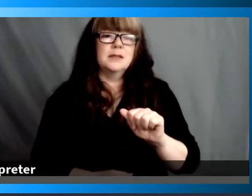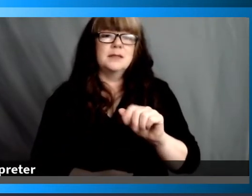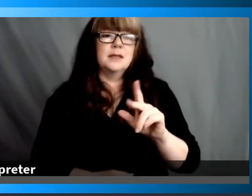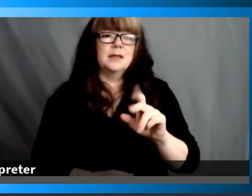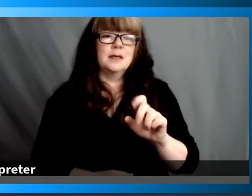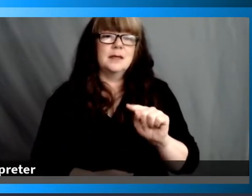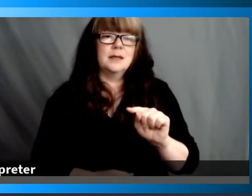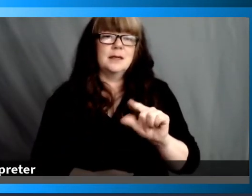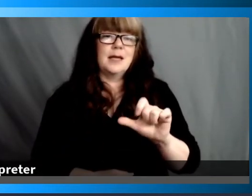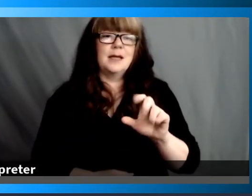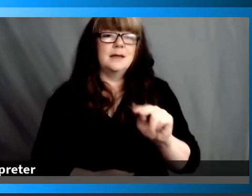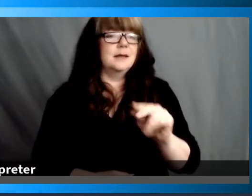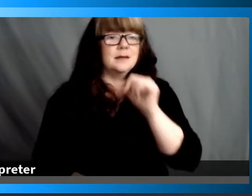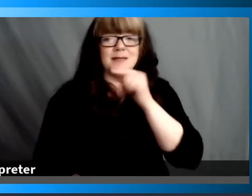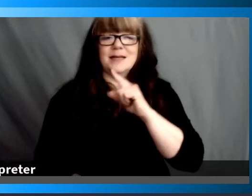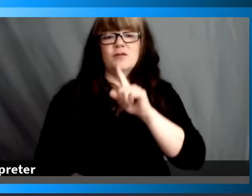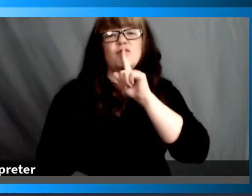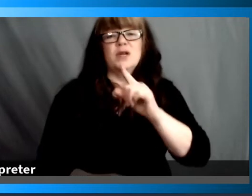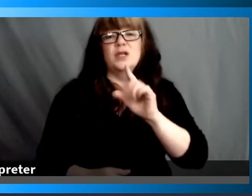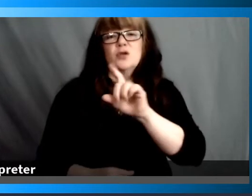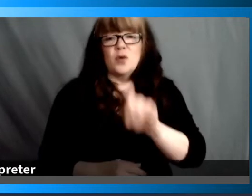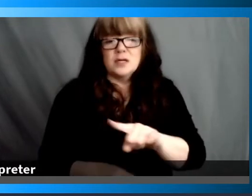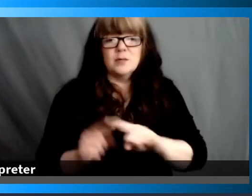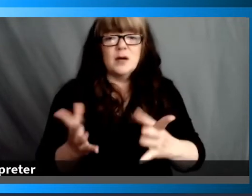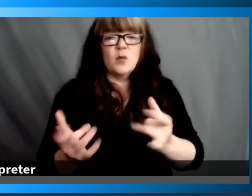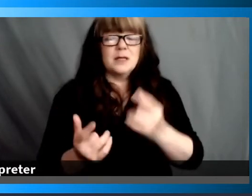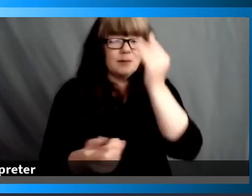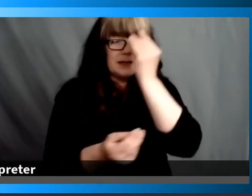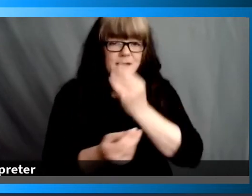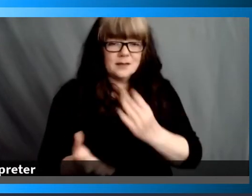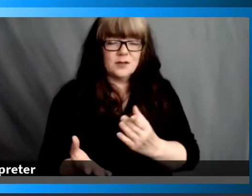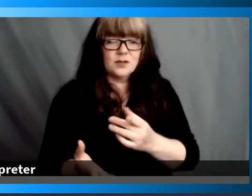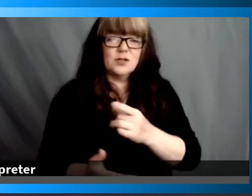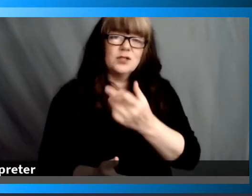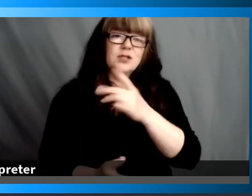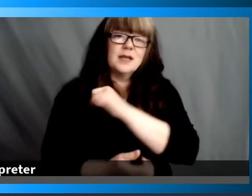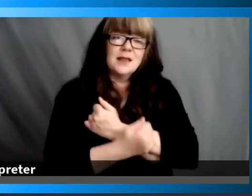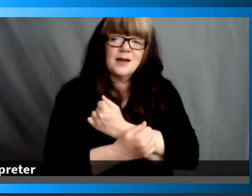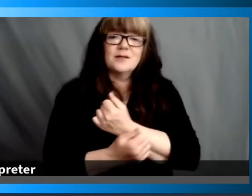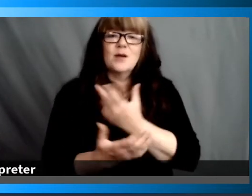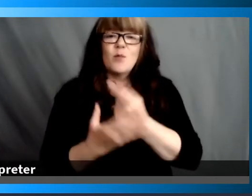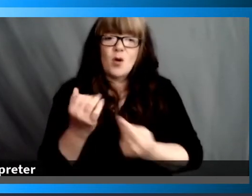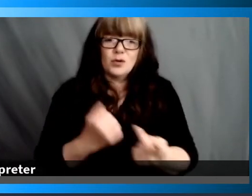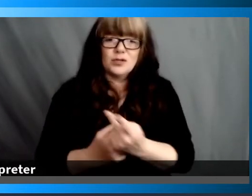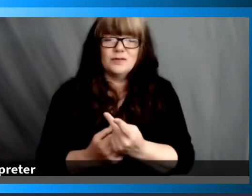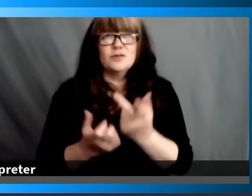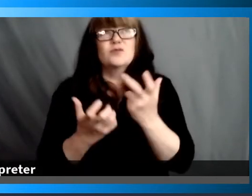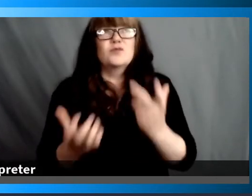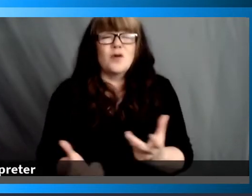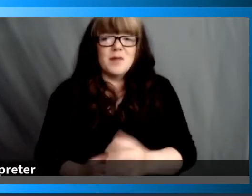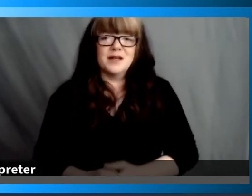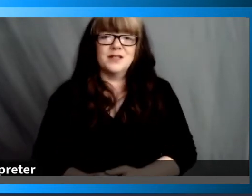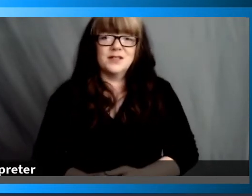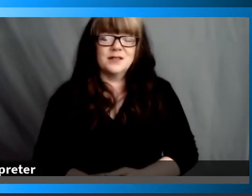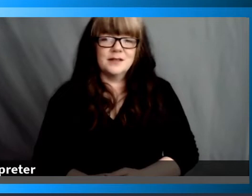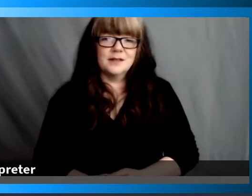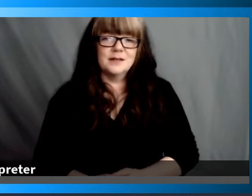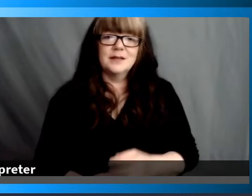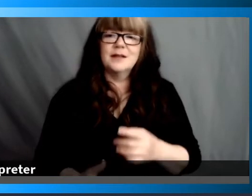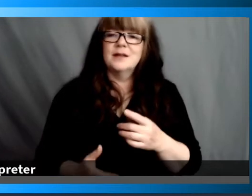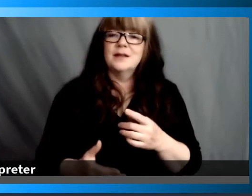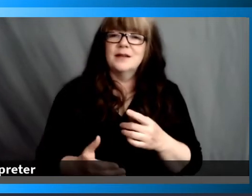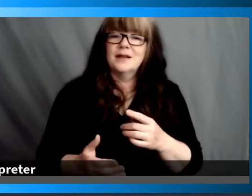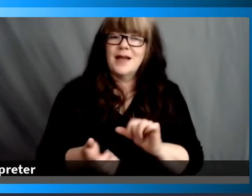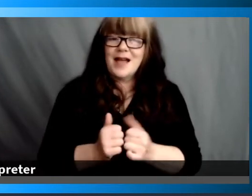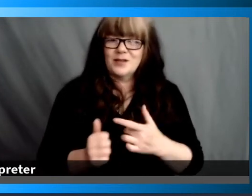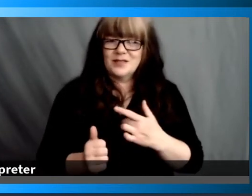actual question. But she would like me to convey that she loves you both very, very much. What's it like to know that for the rest